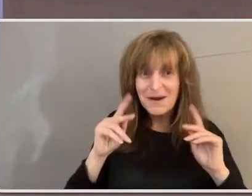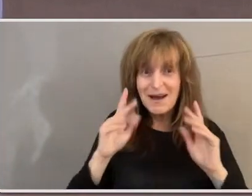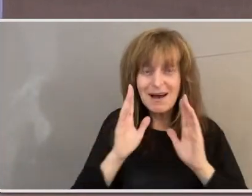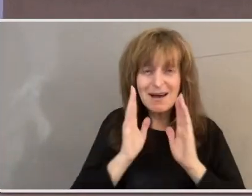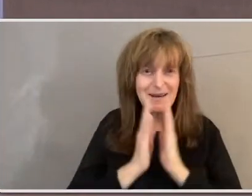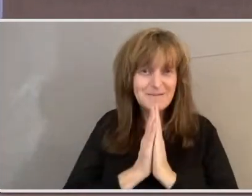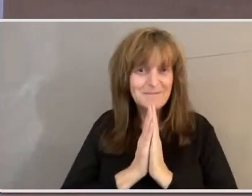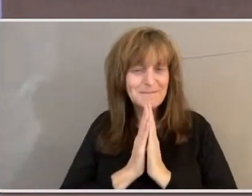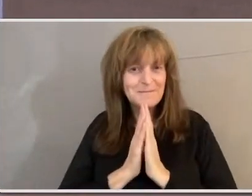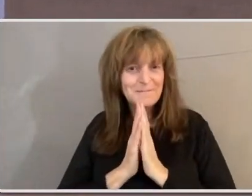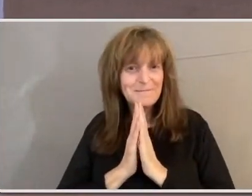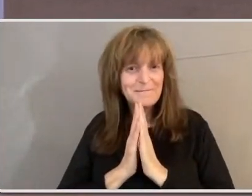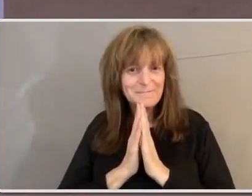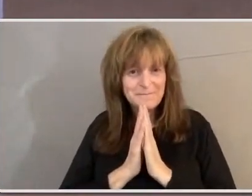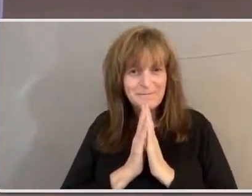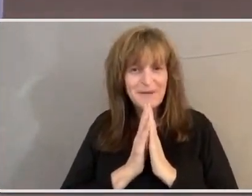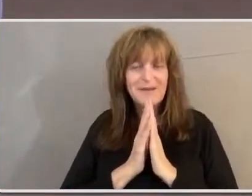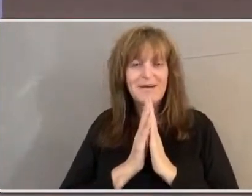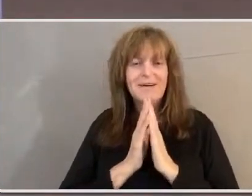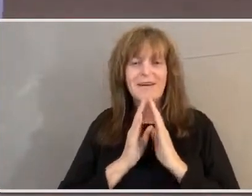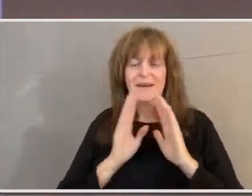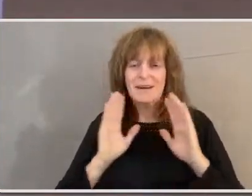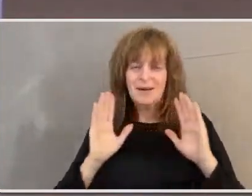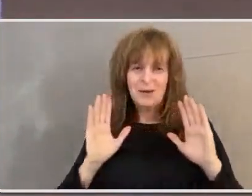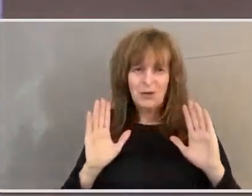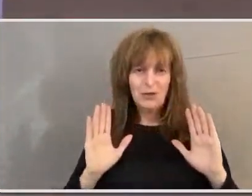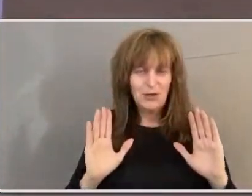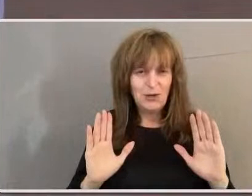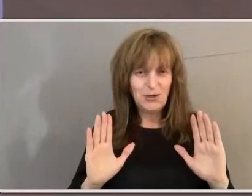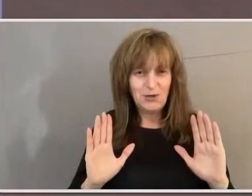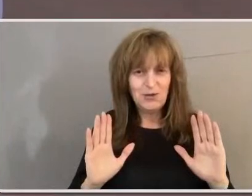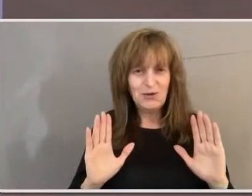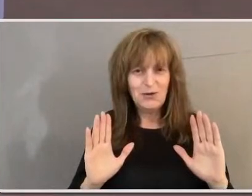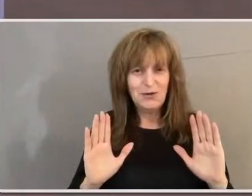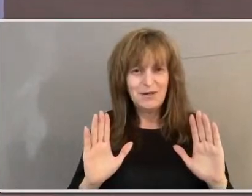All right. Flip to yellow sheet. Got it.